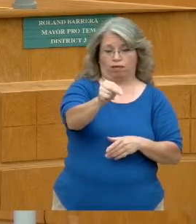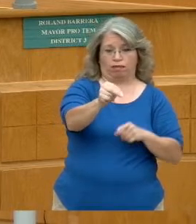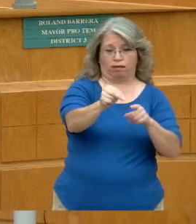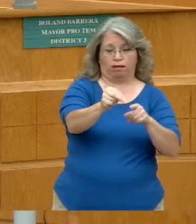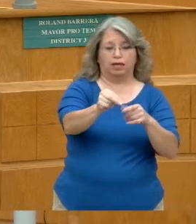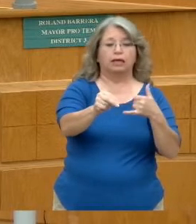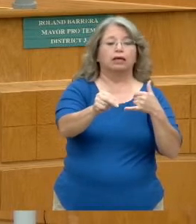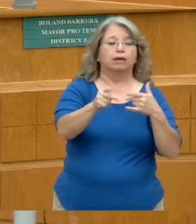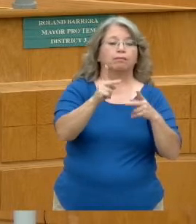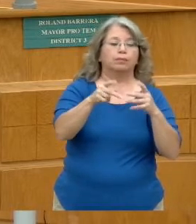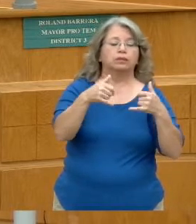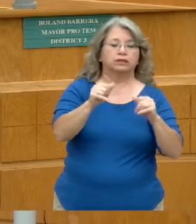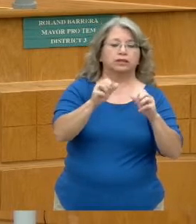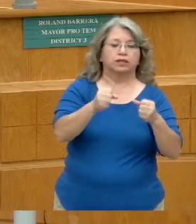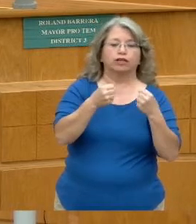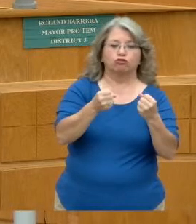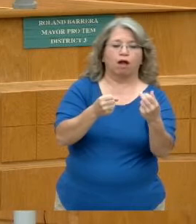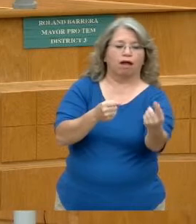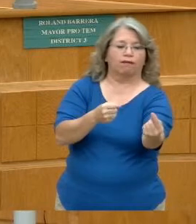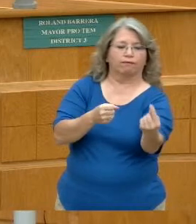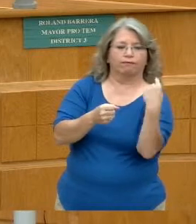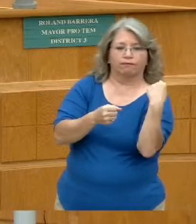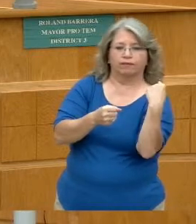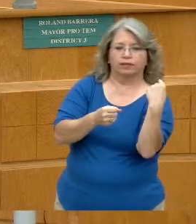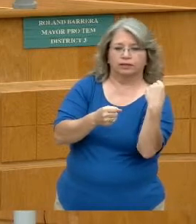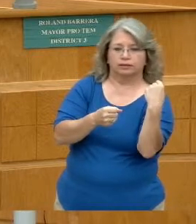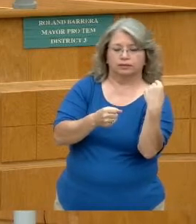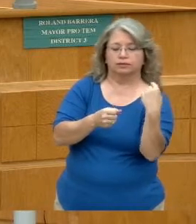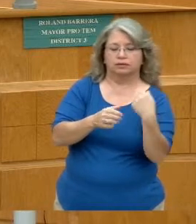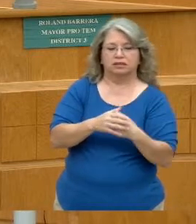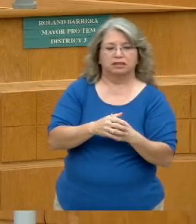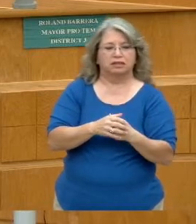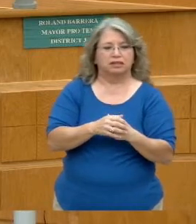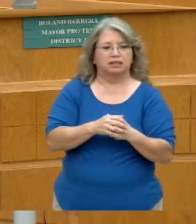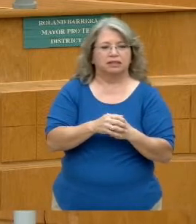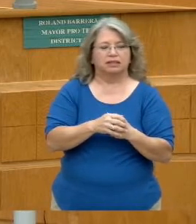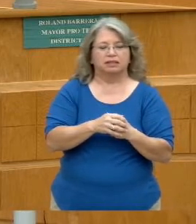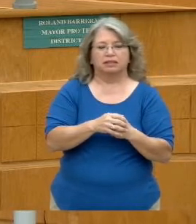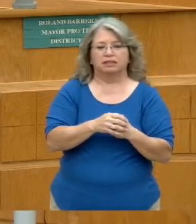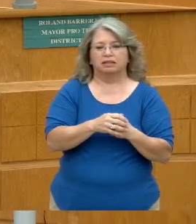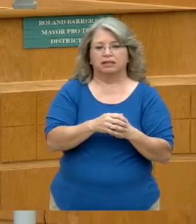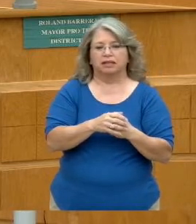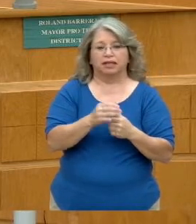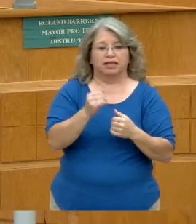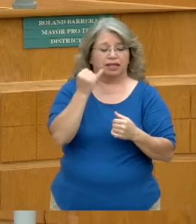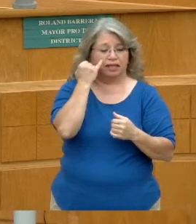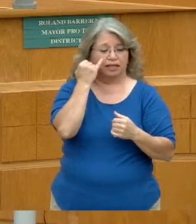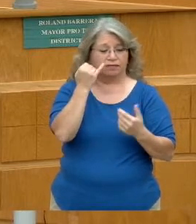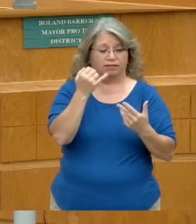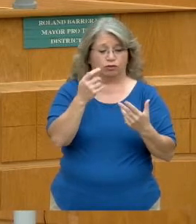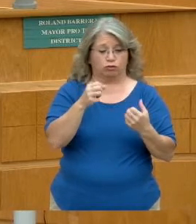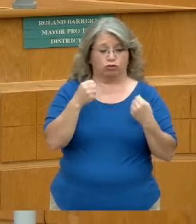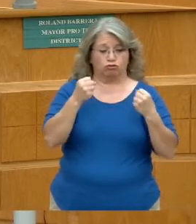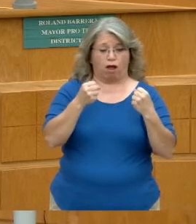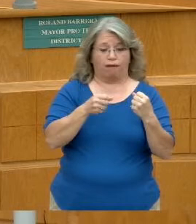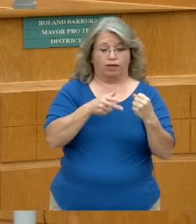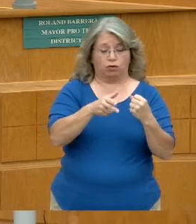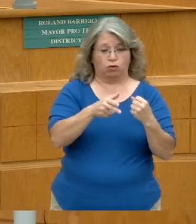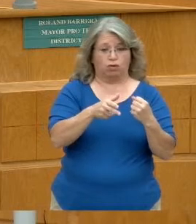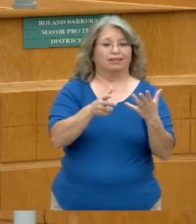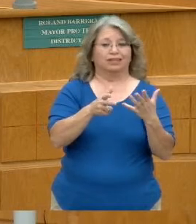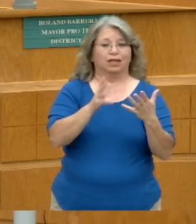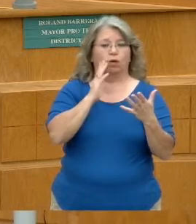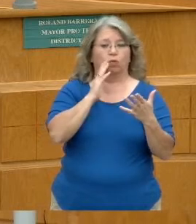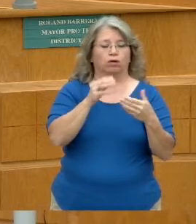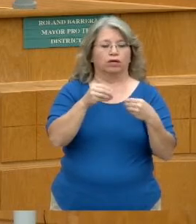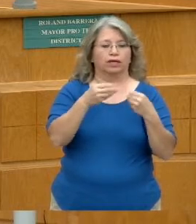southbound lanes won't be impacted at all. There's a small detour for persons that are traveling northbound. They'll just take a quick left on Ayers,